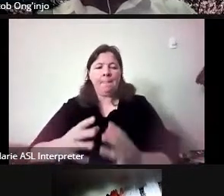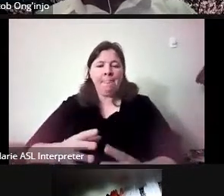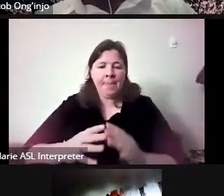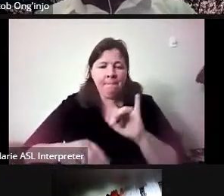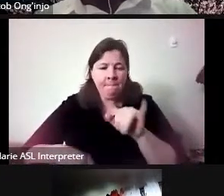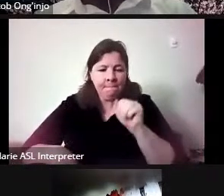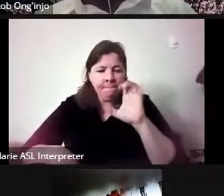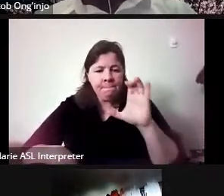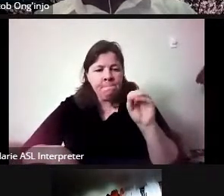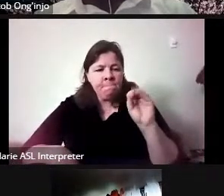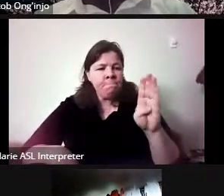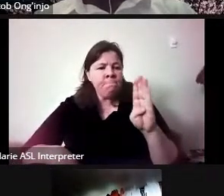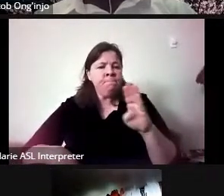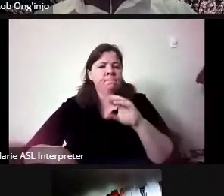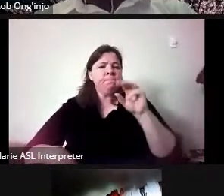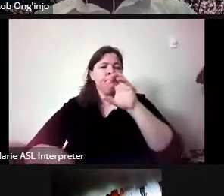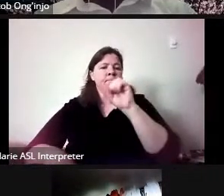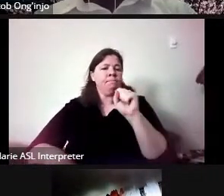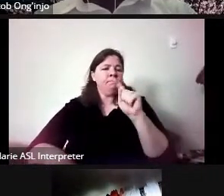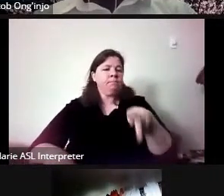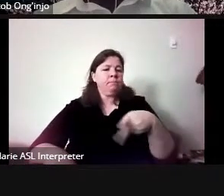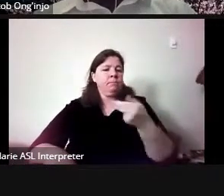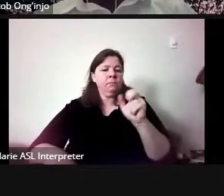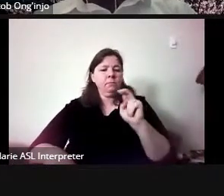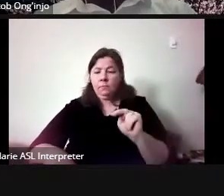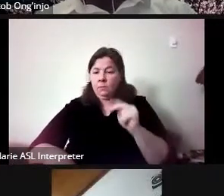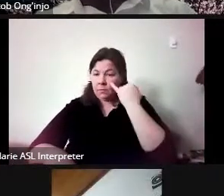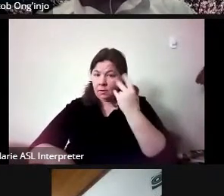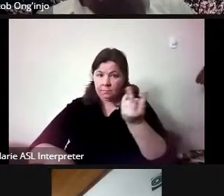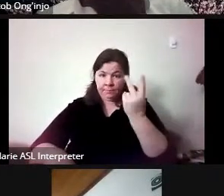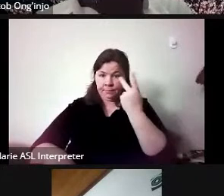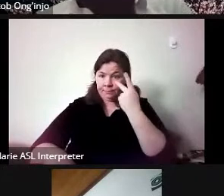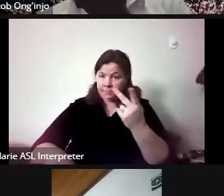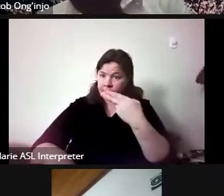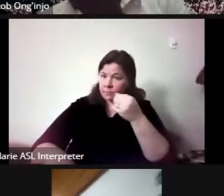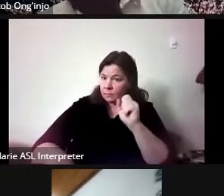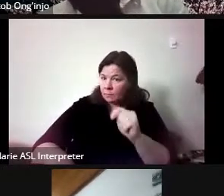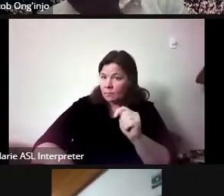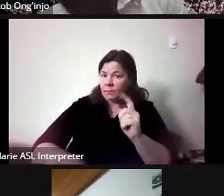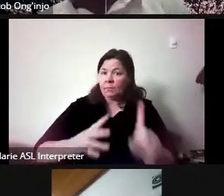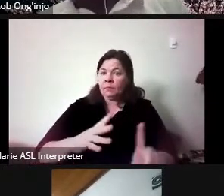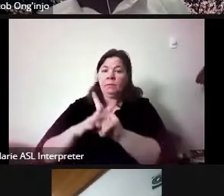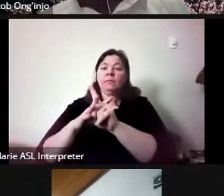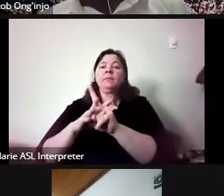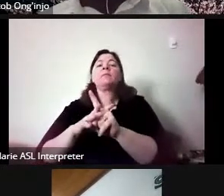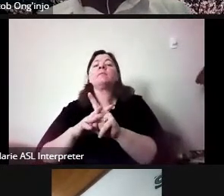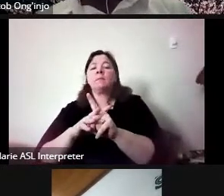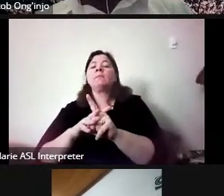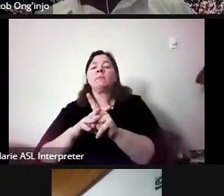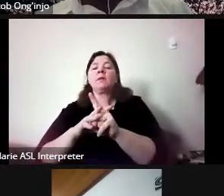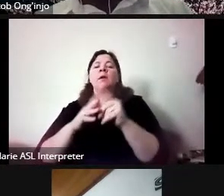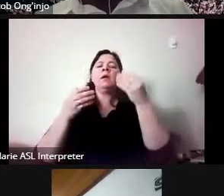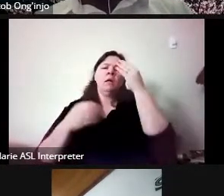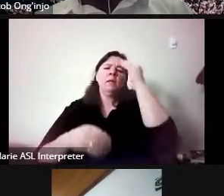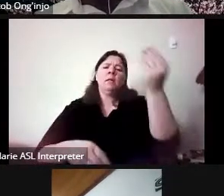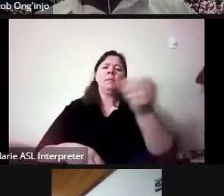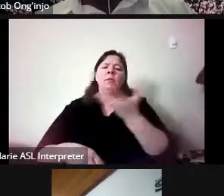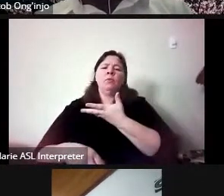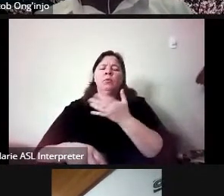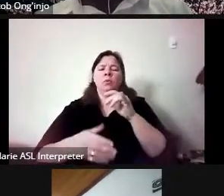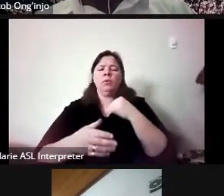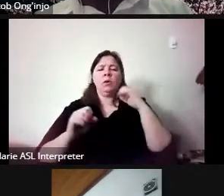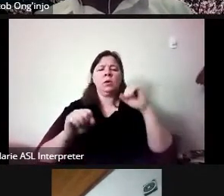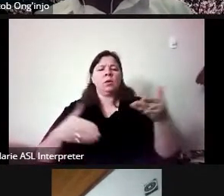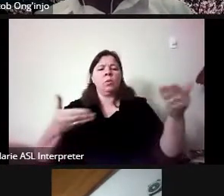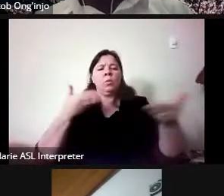Jacob and Stephen, if you do see our host, our guest speaker come in, please let me know so that we can